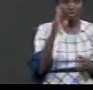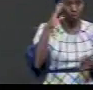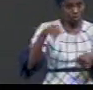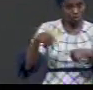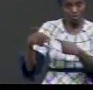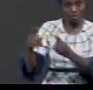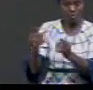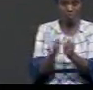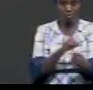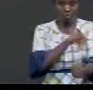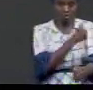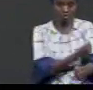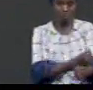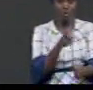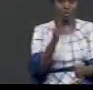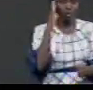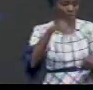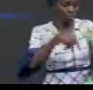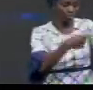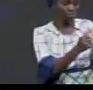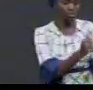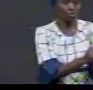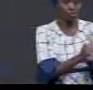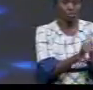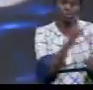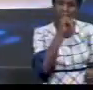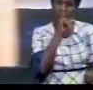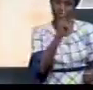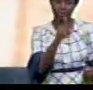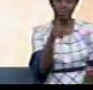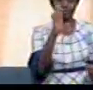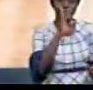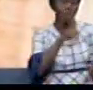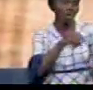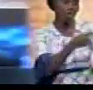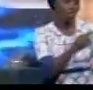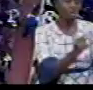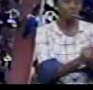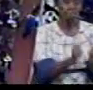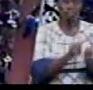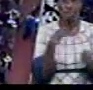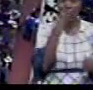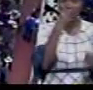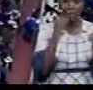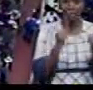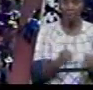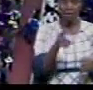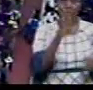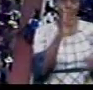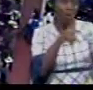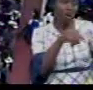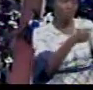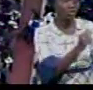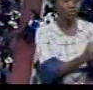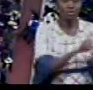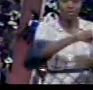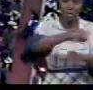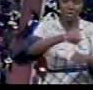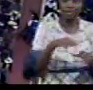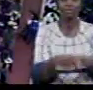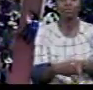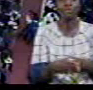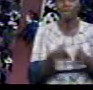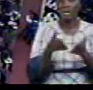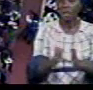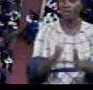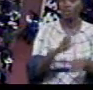You are going forth with assurance. You are going forth with unction. You are going forth with anointing. Let all